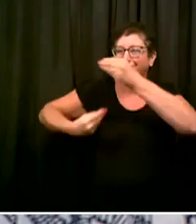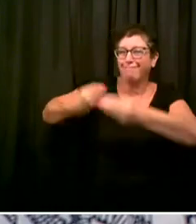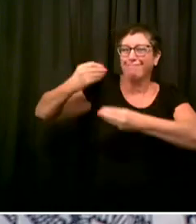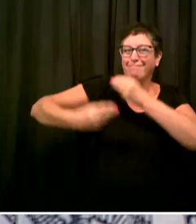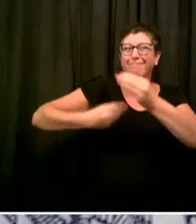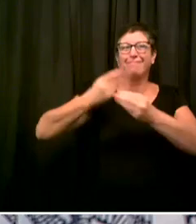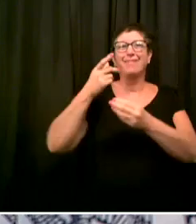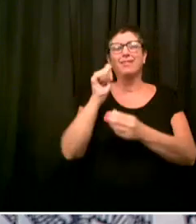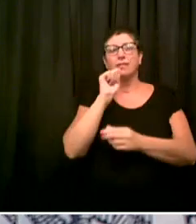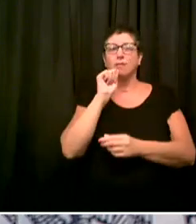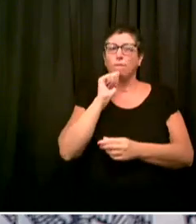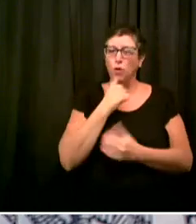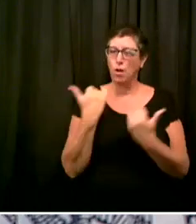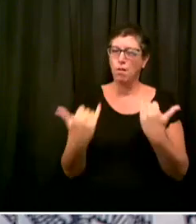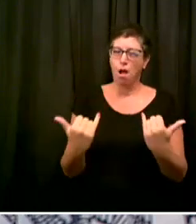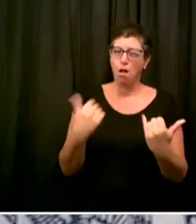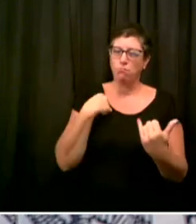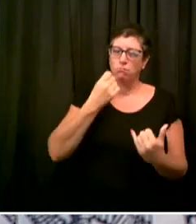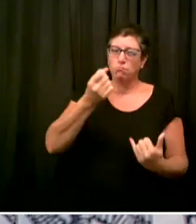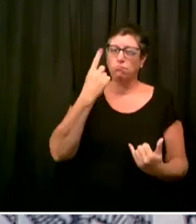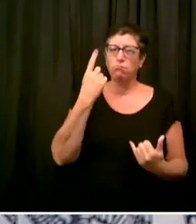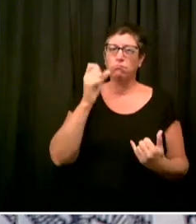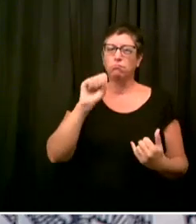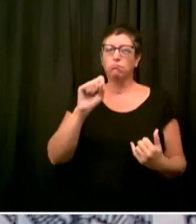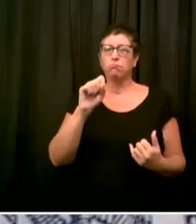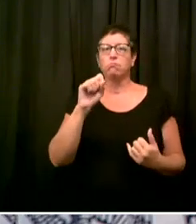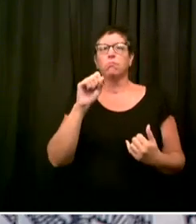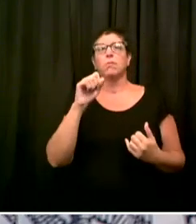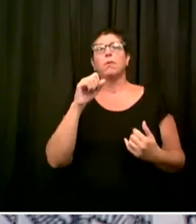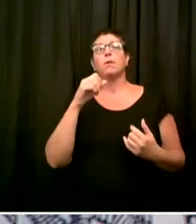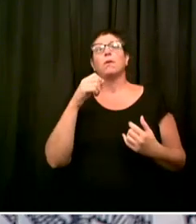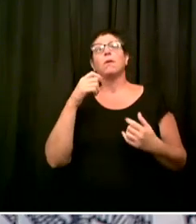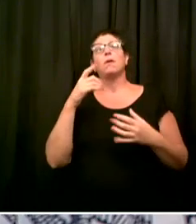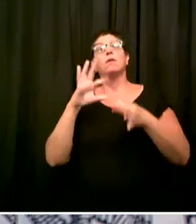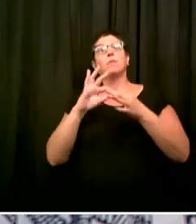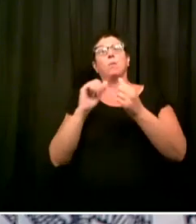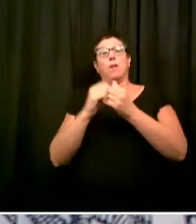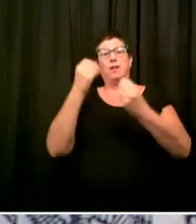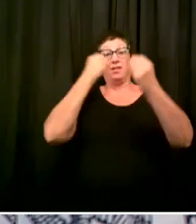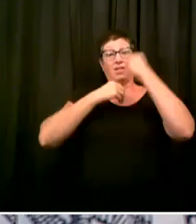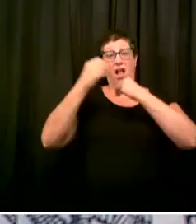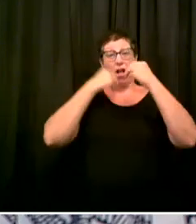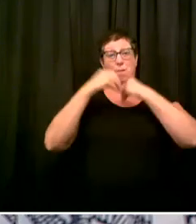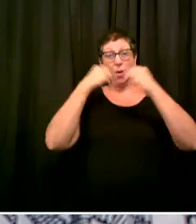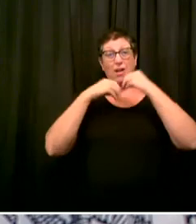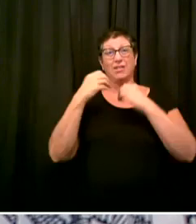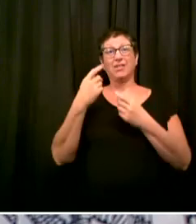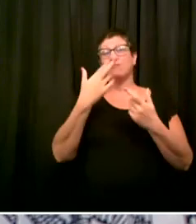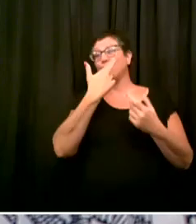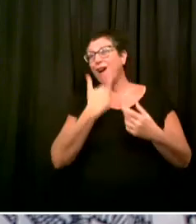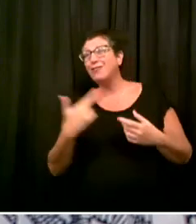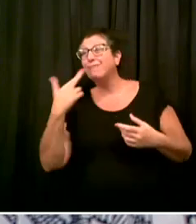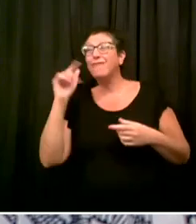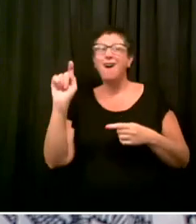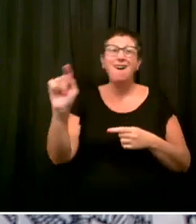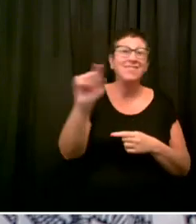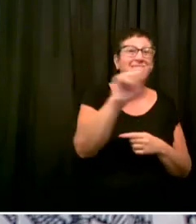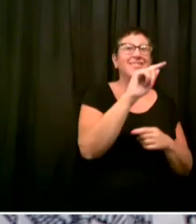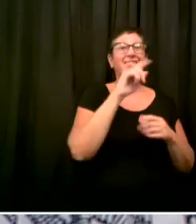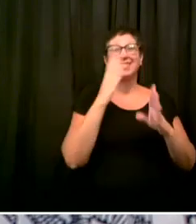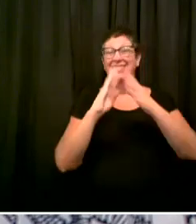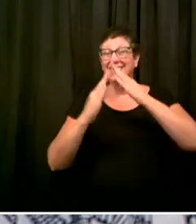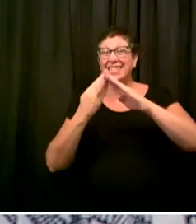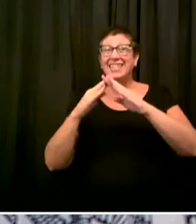beginning, the city and state, when we talk about the dining establishments, we made sure that takeout and delivery kept